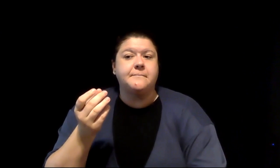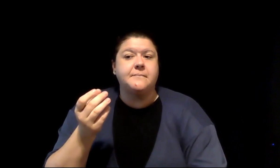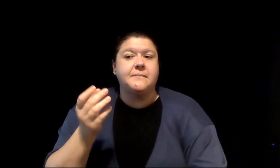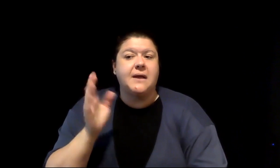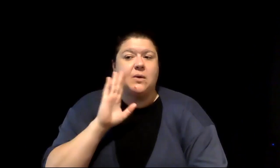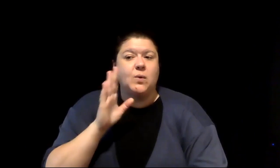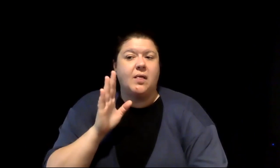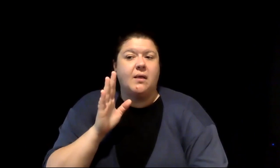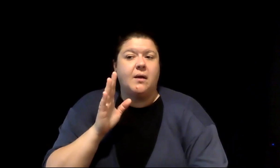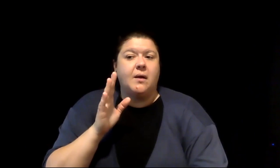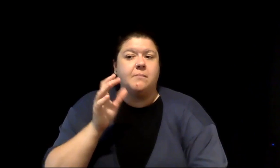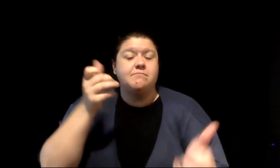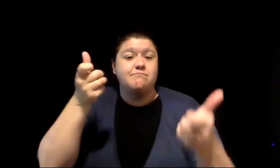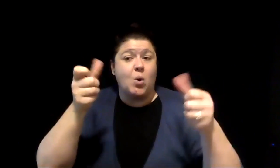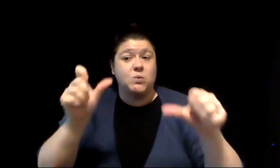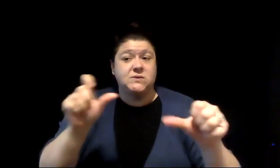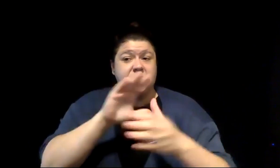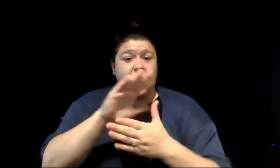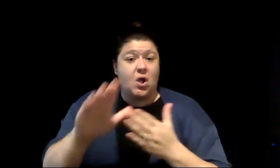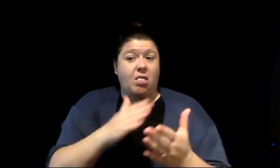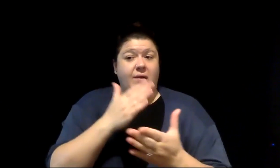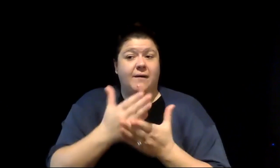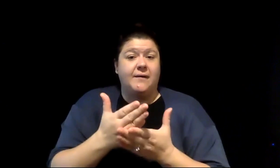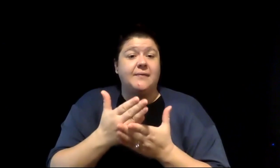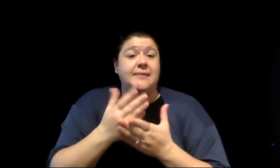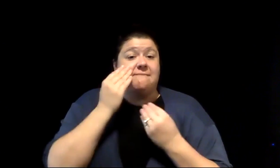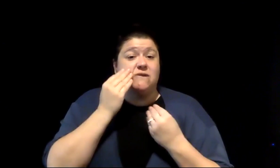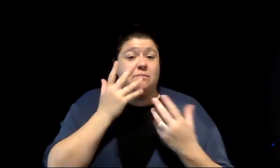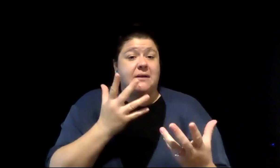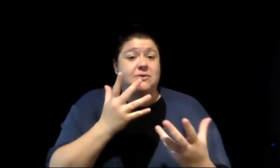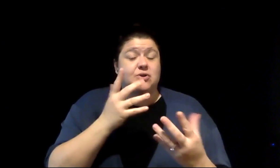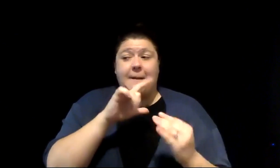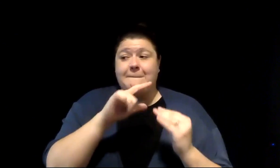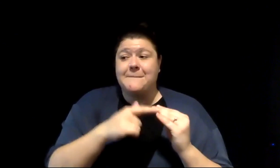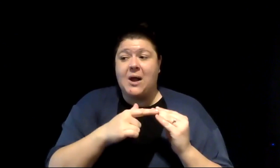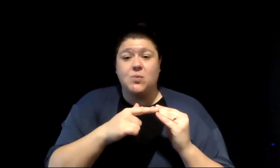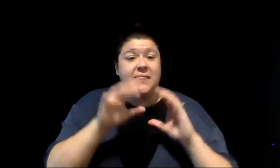will post all the information about the